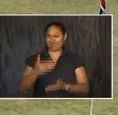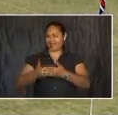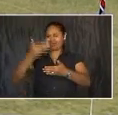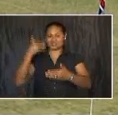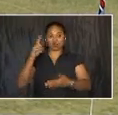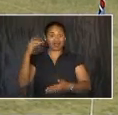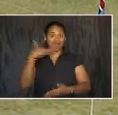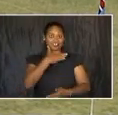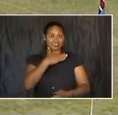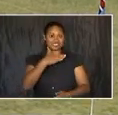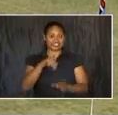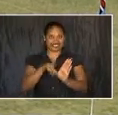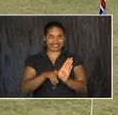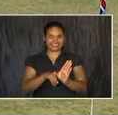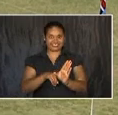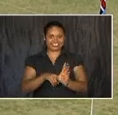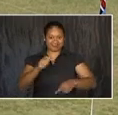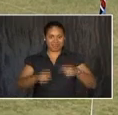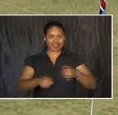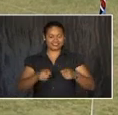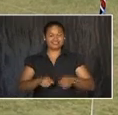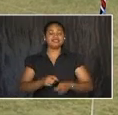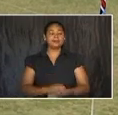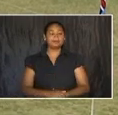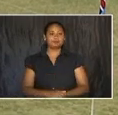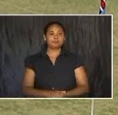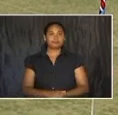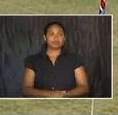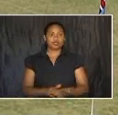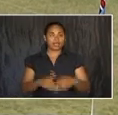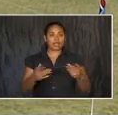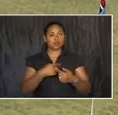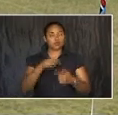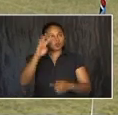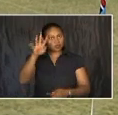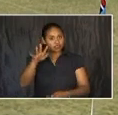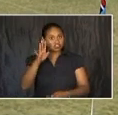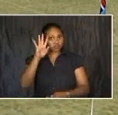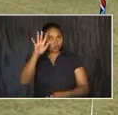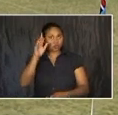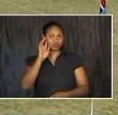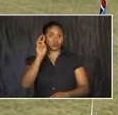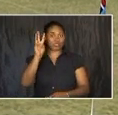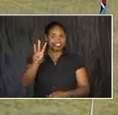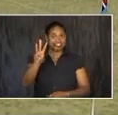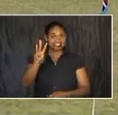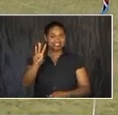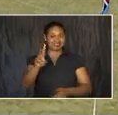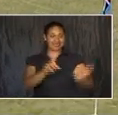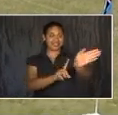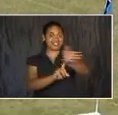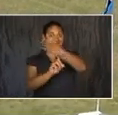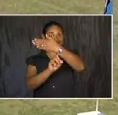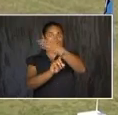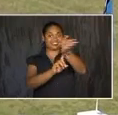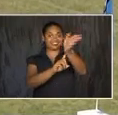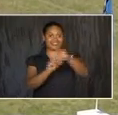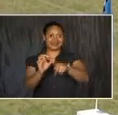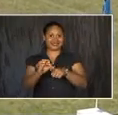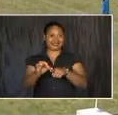importance of the parade, where they will now witness the trooping of the color.